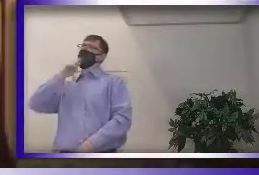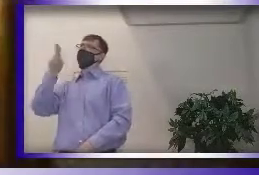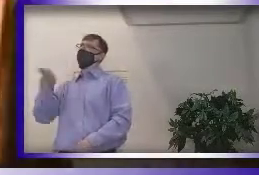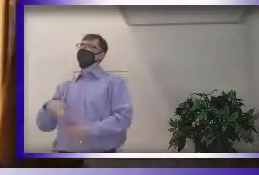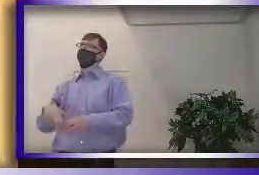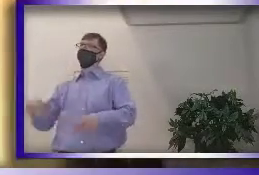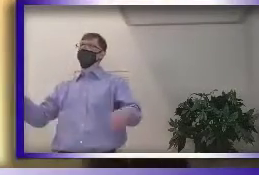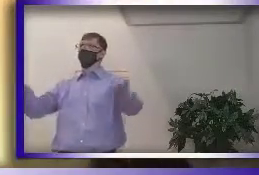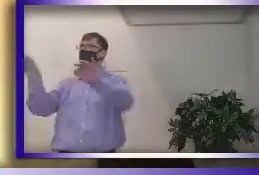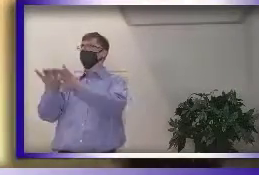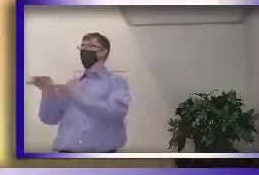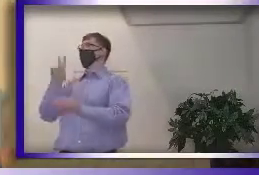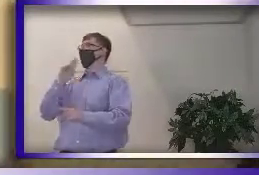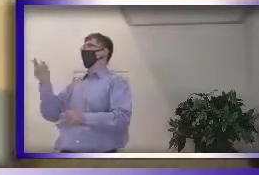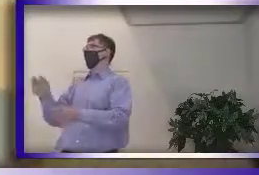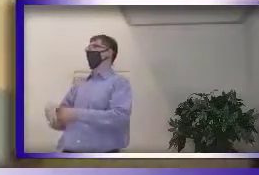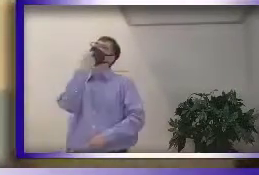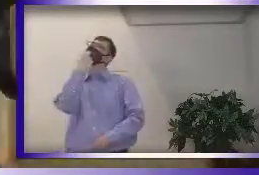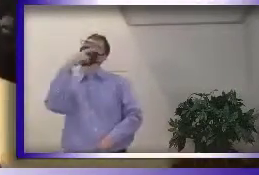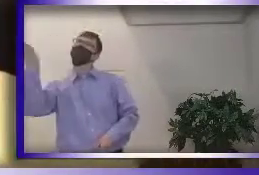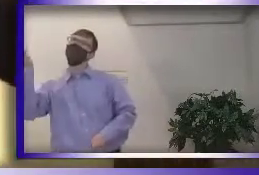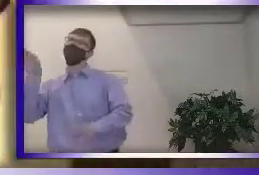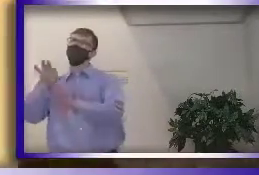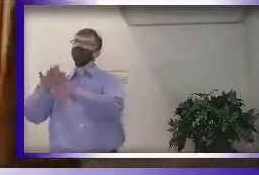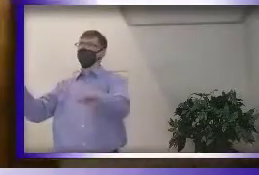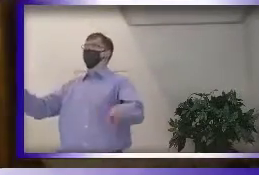gave it to me. So